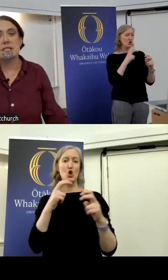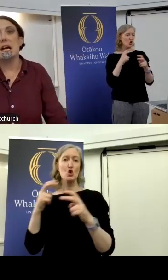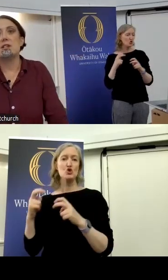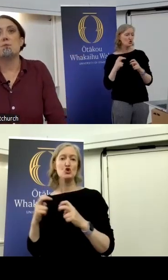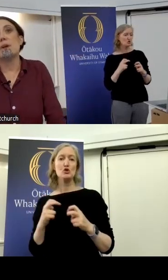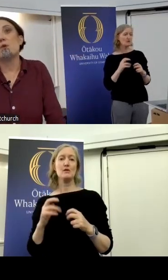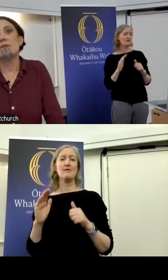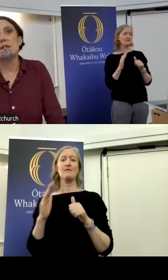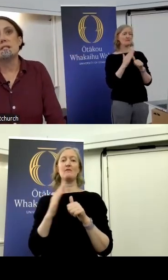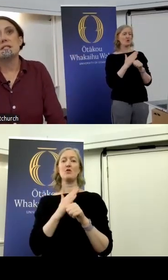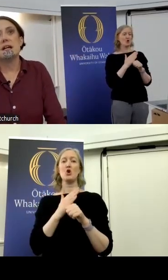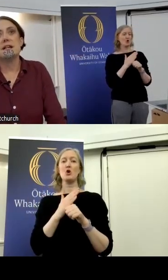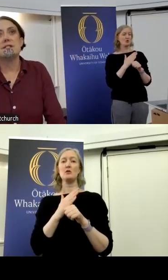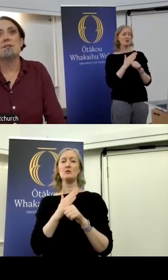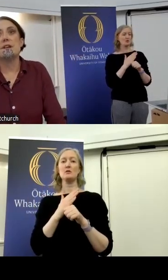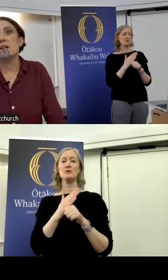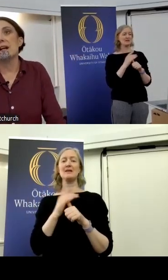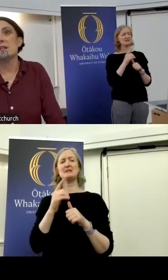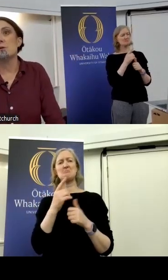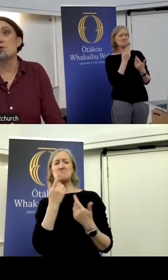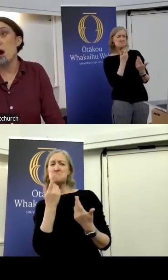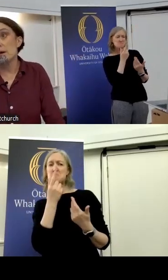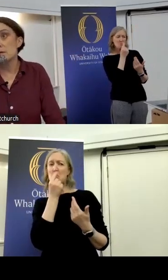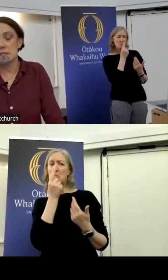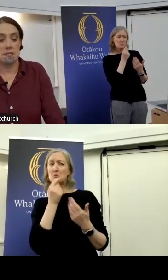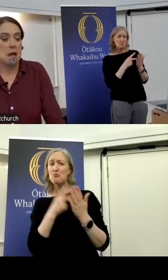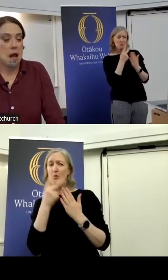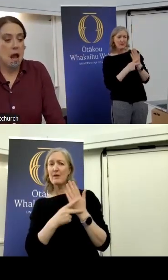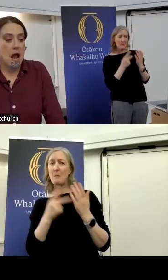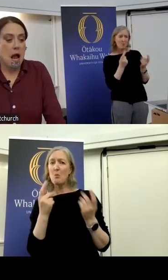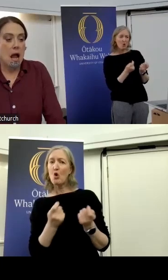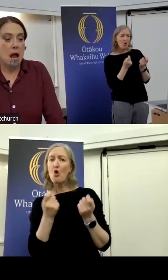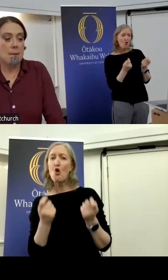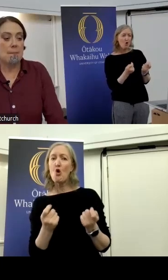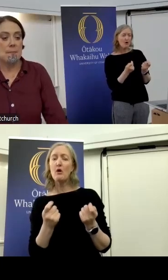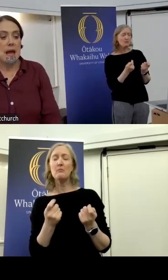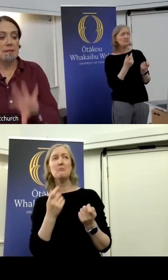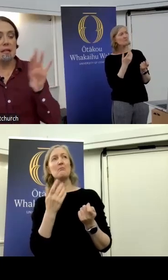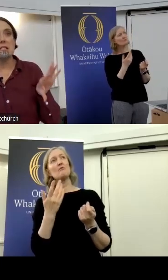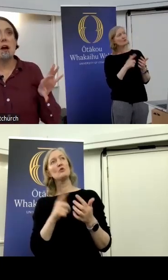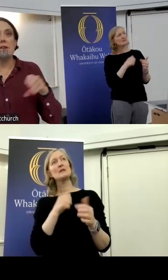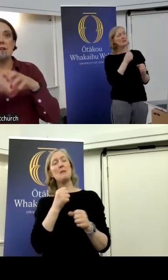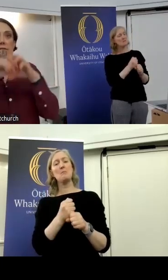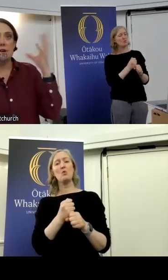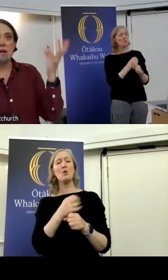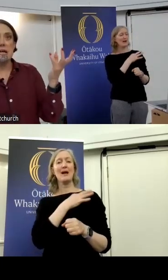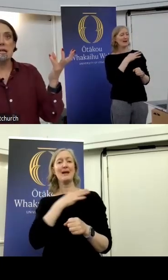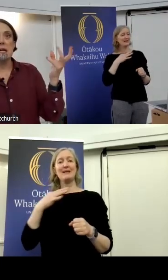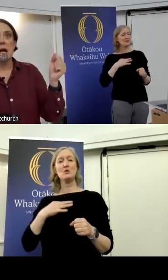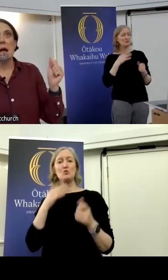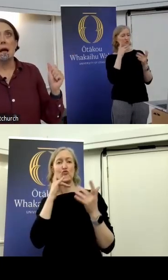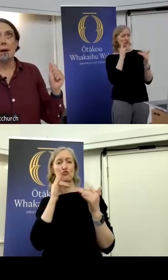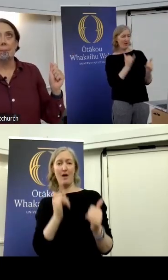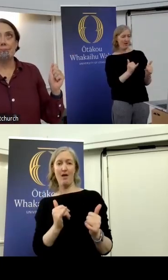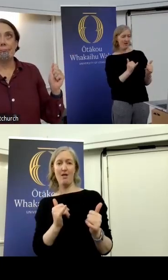early stage, what we call efficacy studies. So things like clinical trials. And that's kind of in a